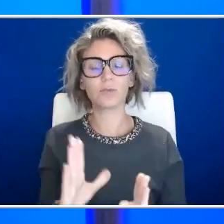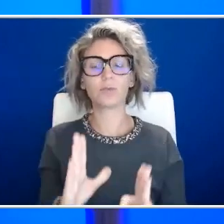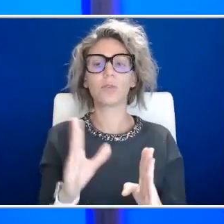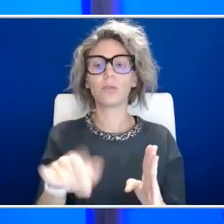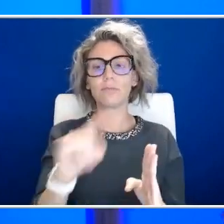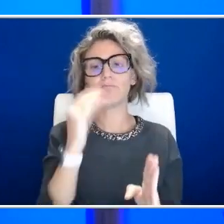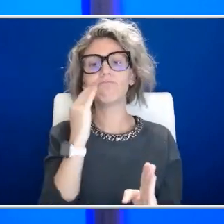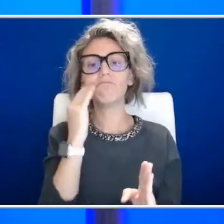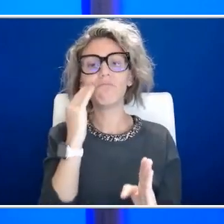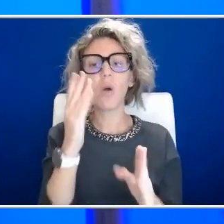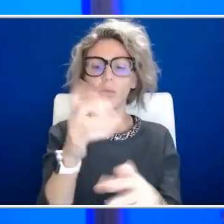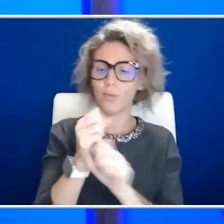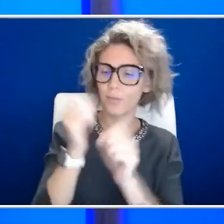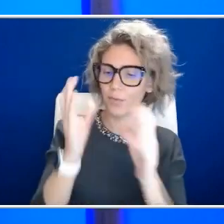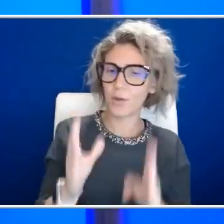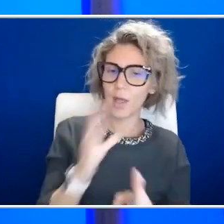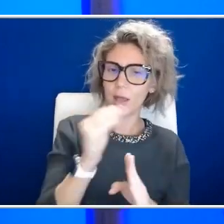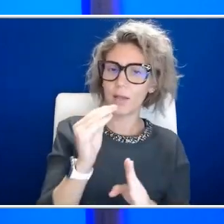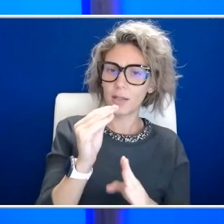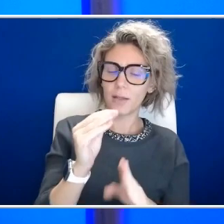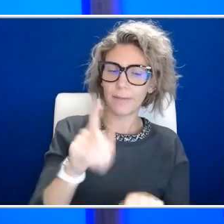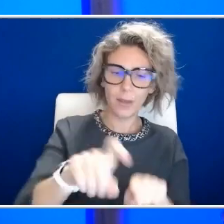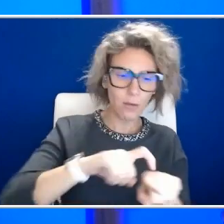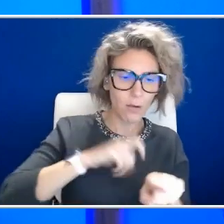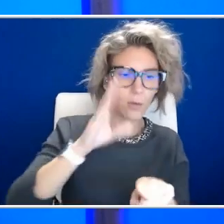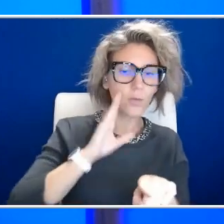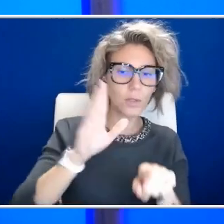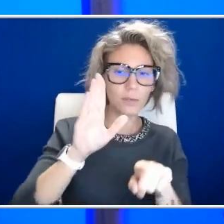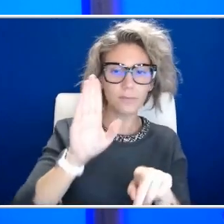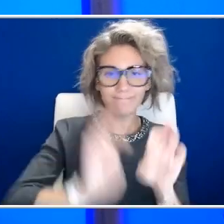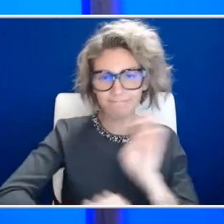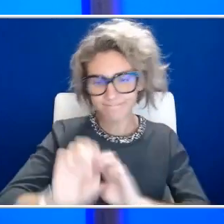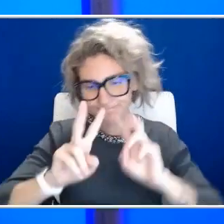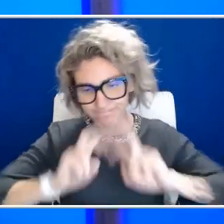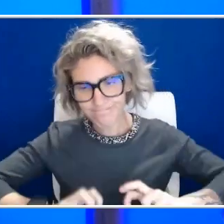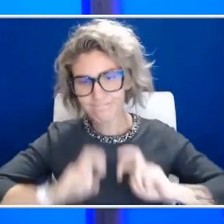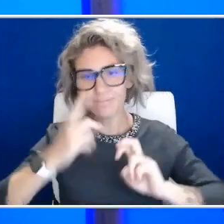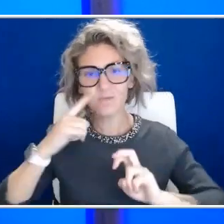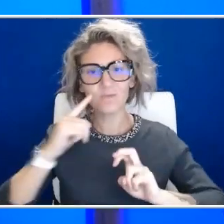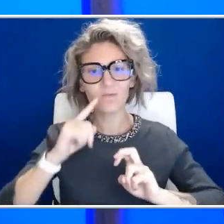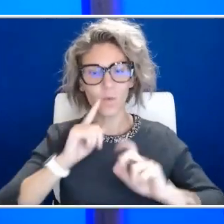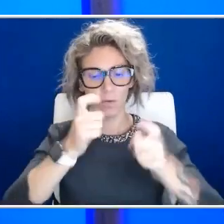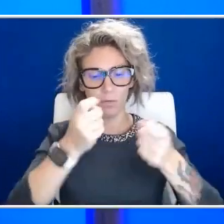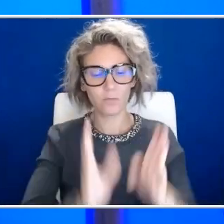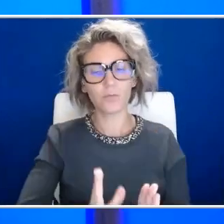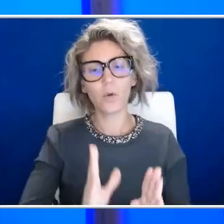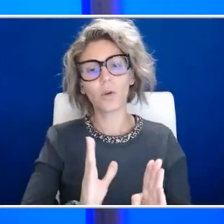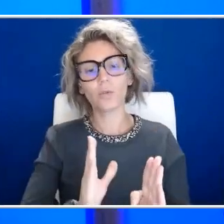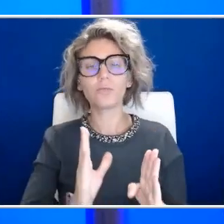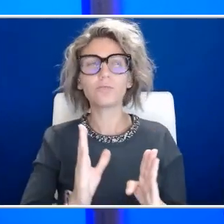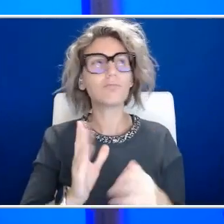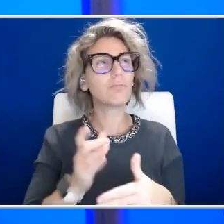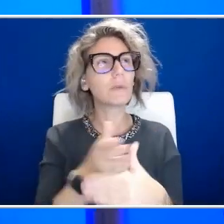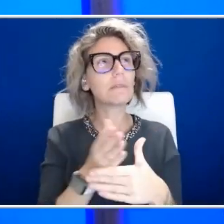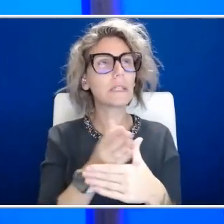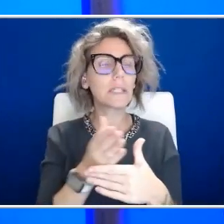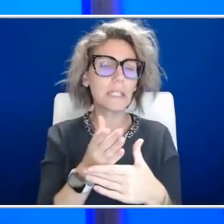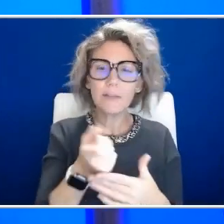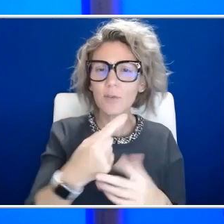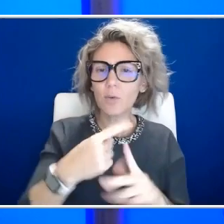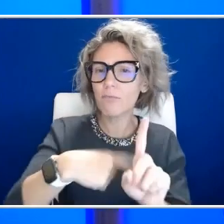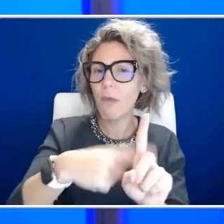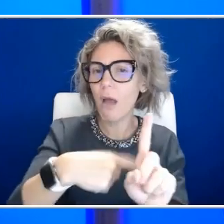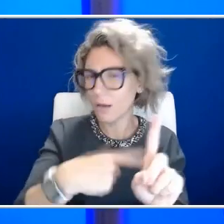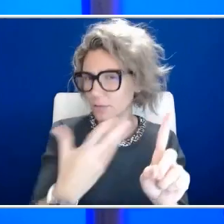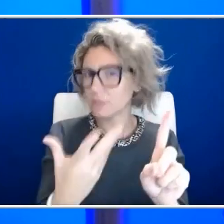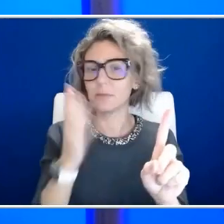call us and get evaluated. So lots of testing for the donors. I would say within like couple of months at least, that's how